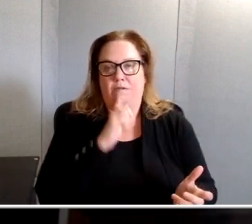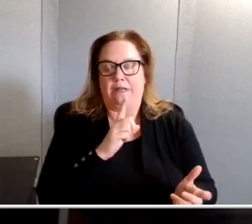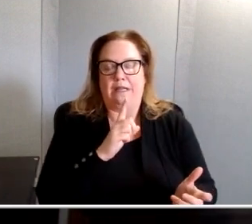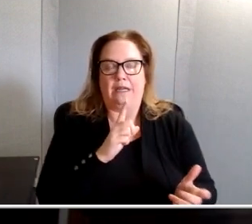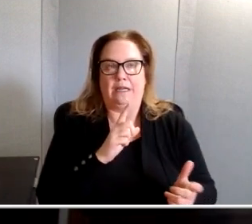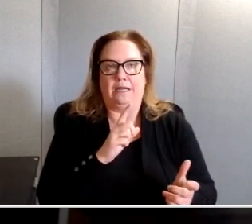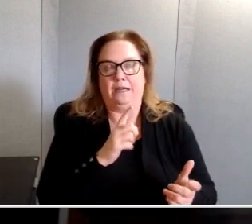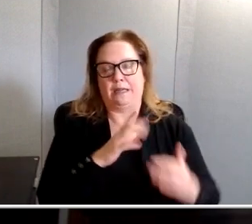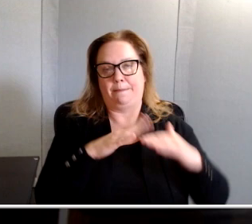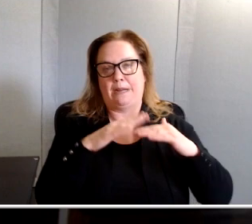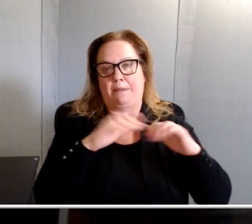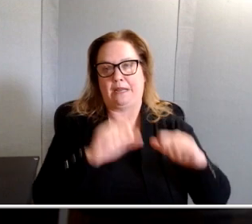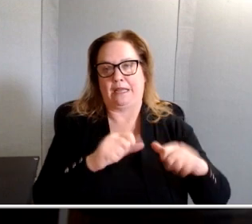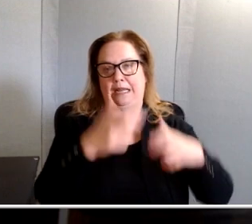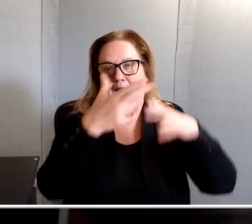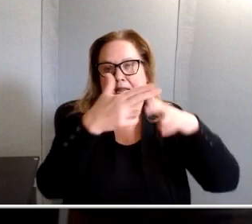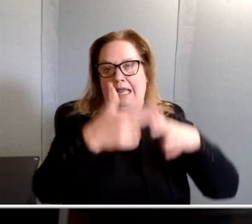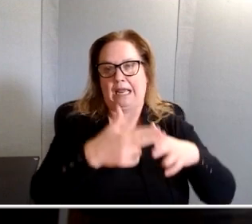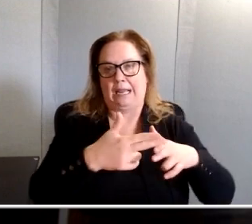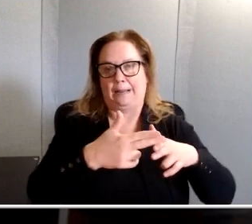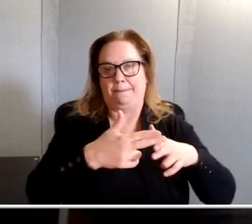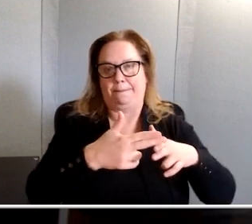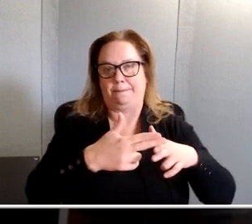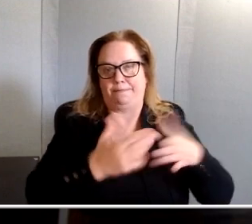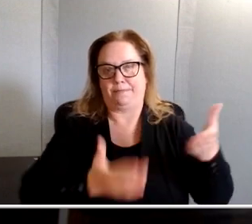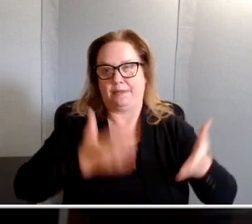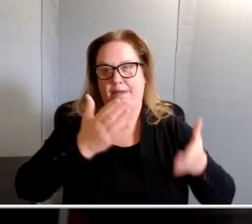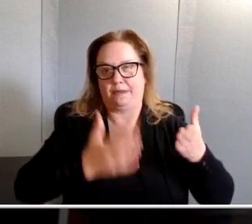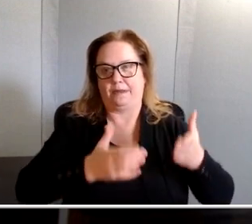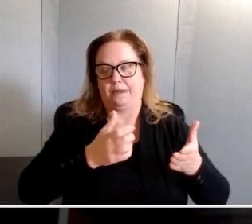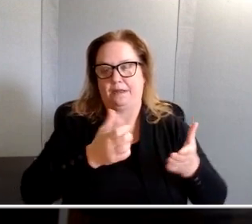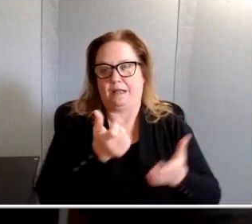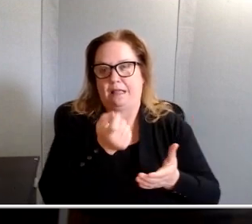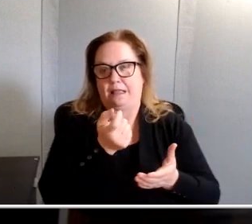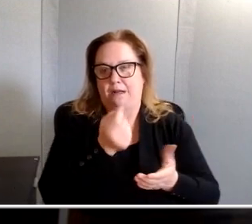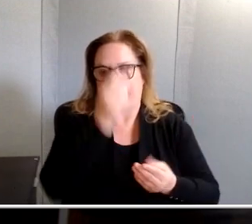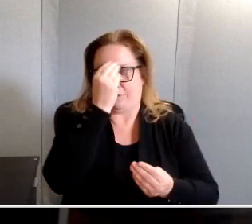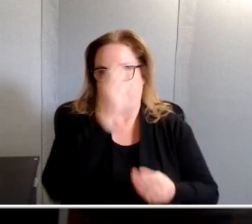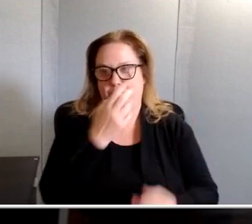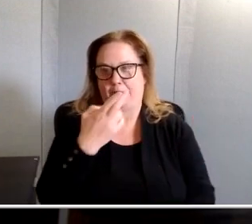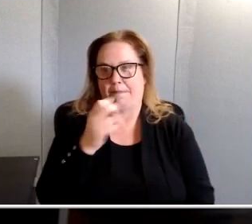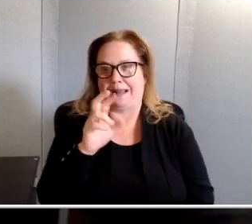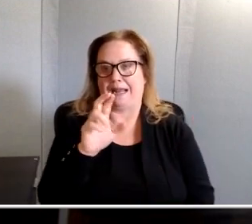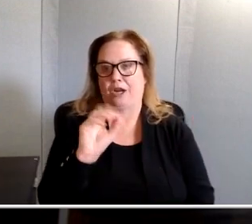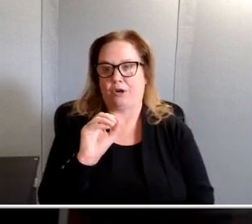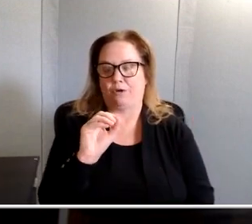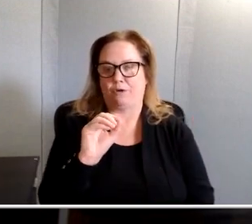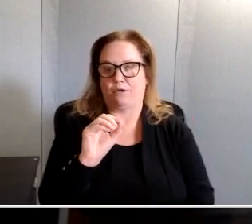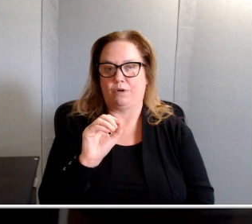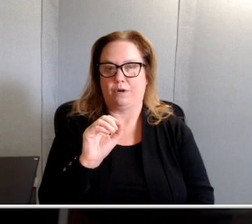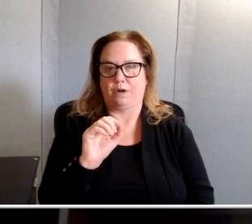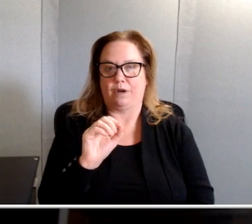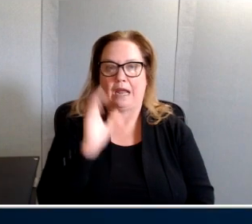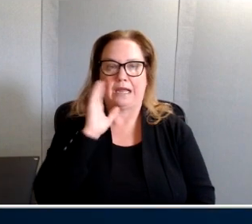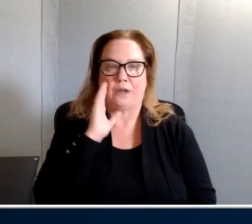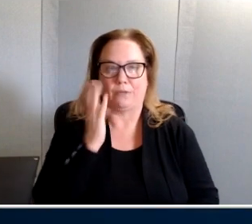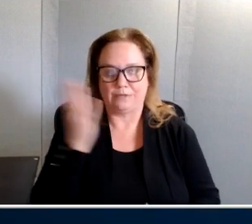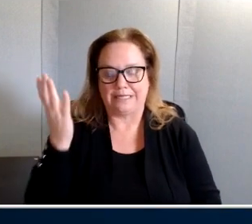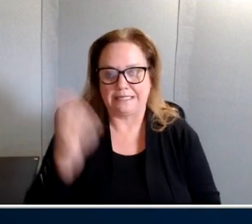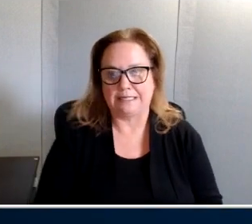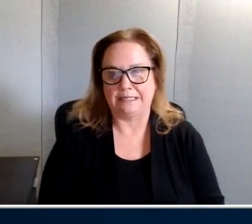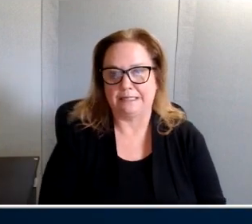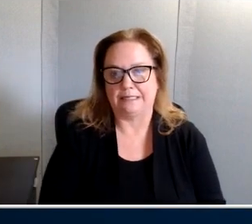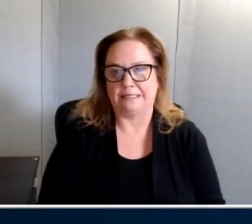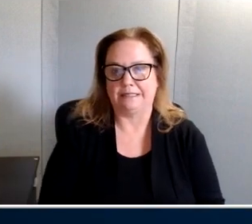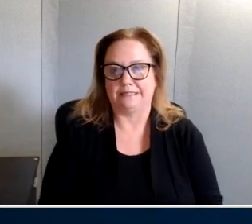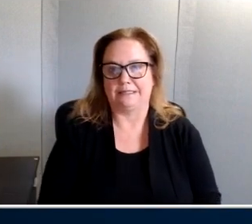I could get a name and maybe a little information about my hero. I just like to know those things.